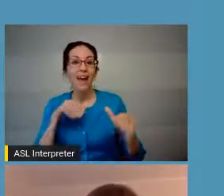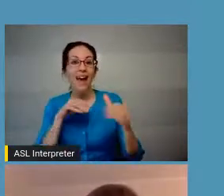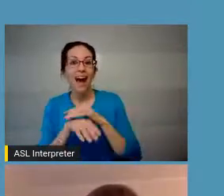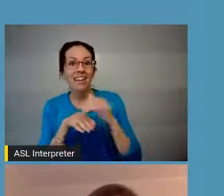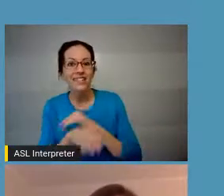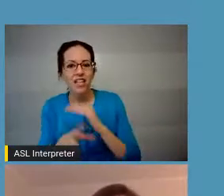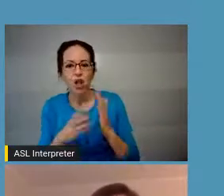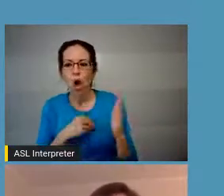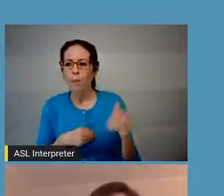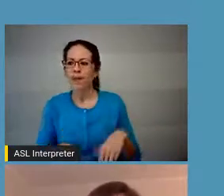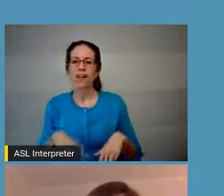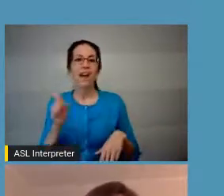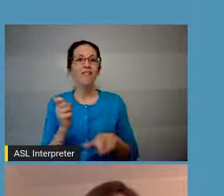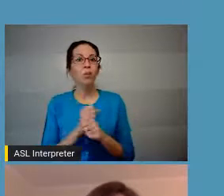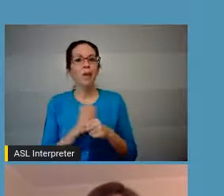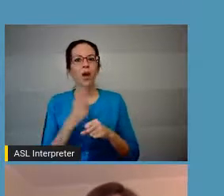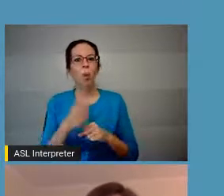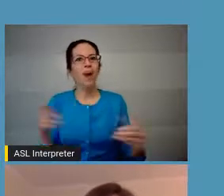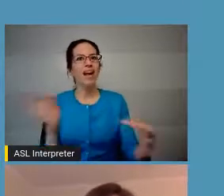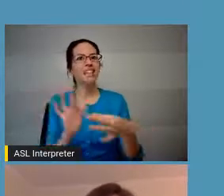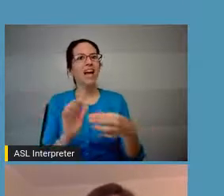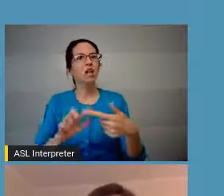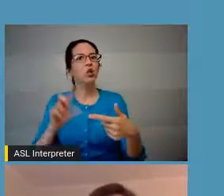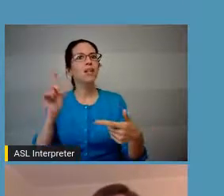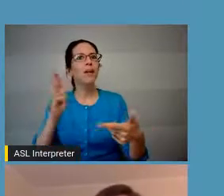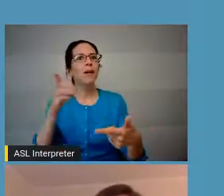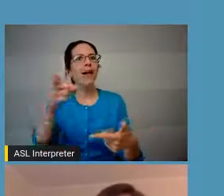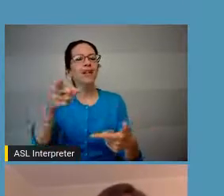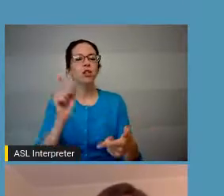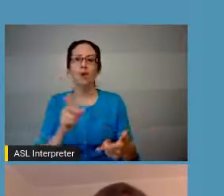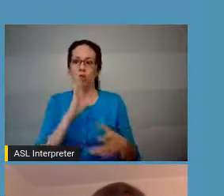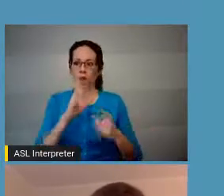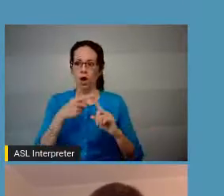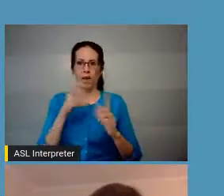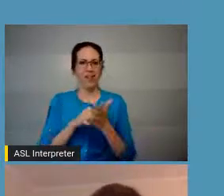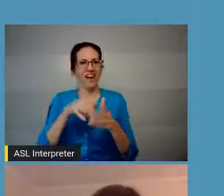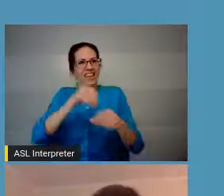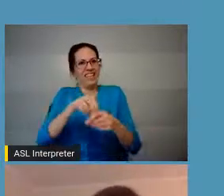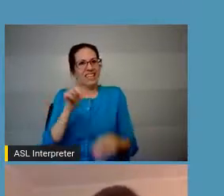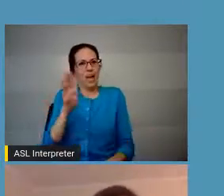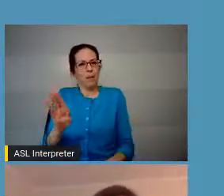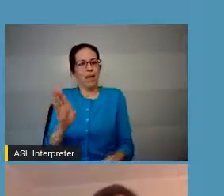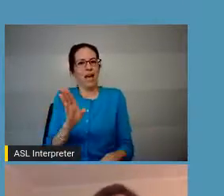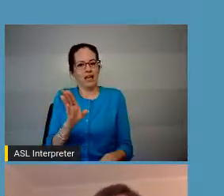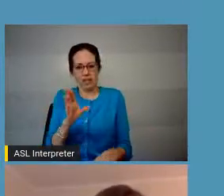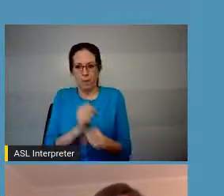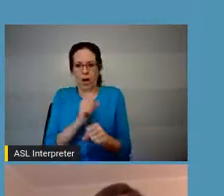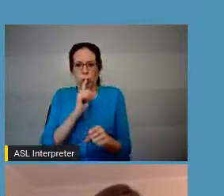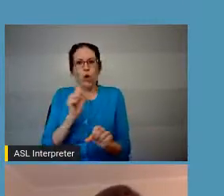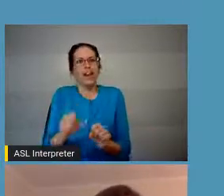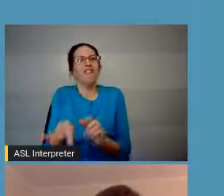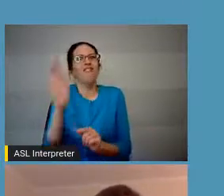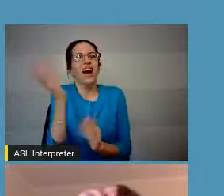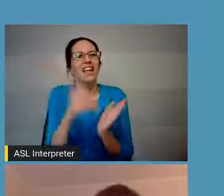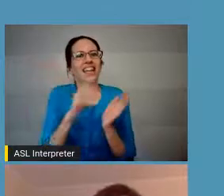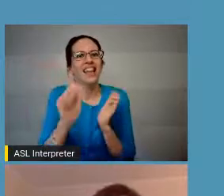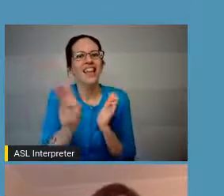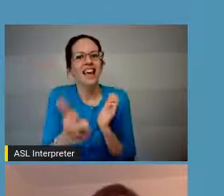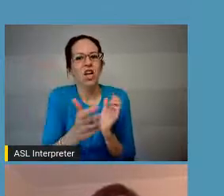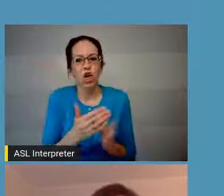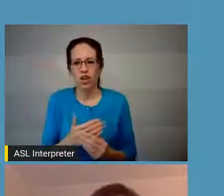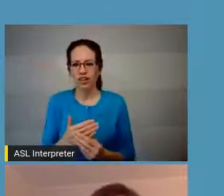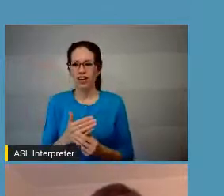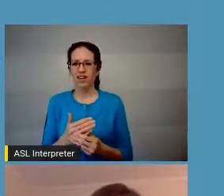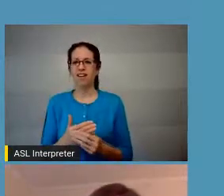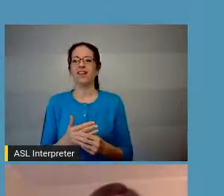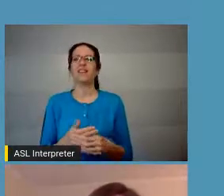something else that's attached to your database. And you've got to talk about it in your database in such a way that you can find it again later. And that if you need to,